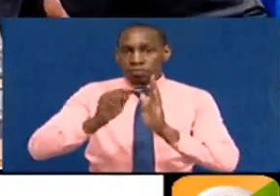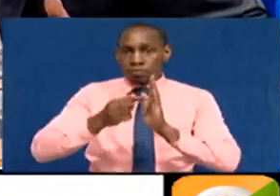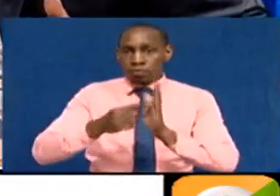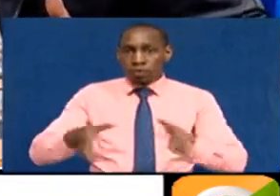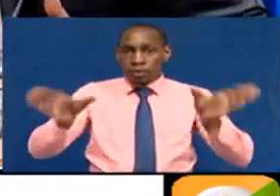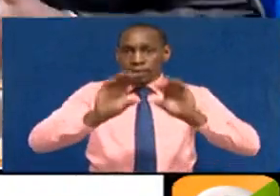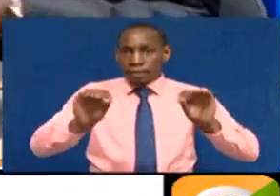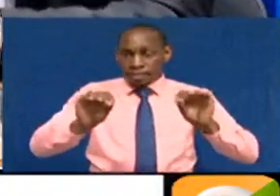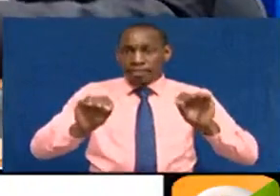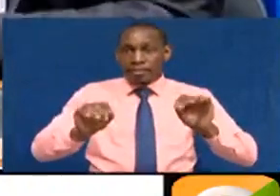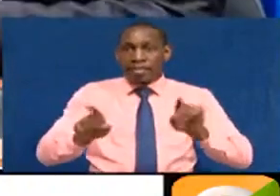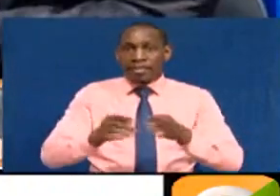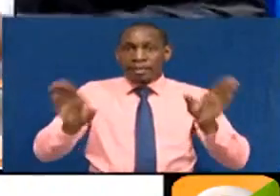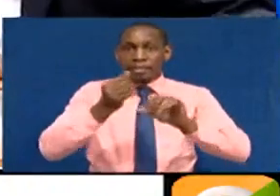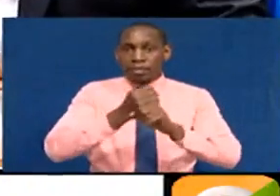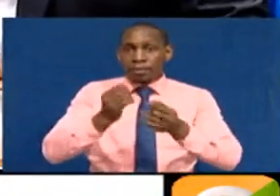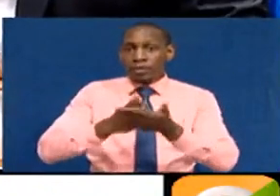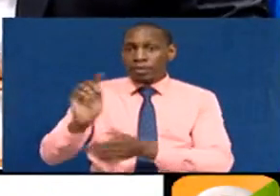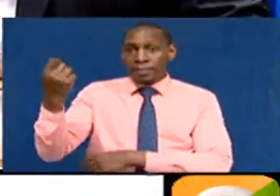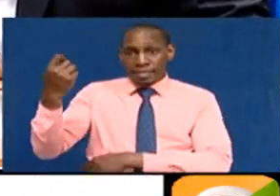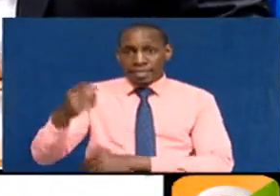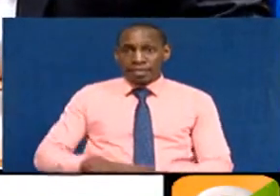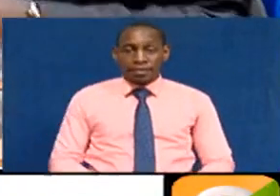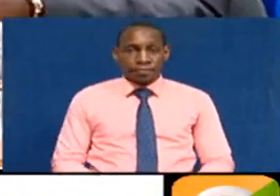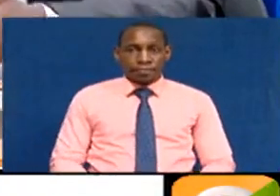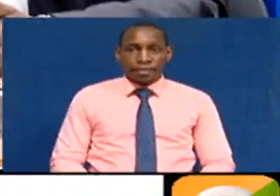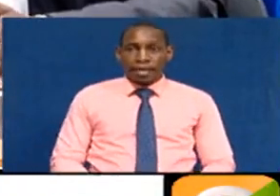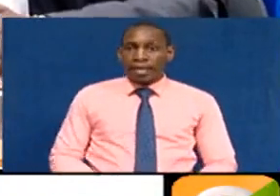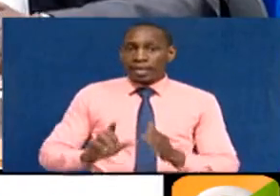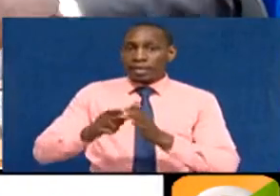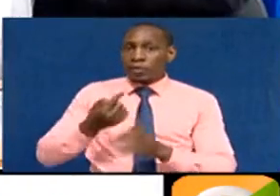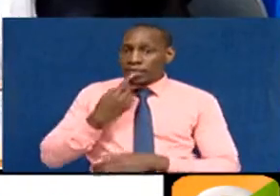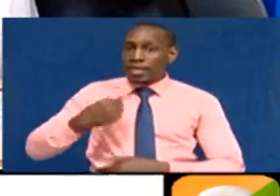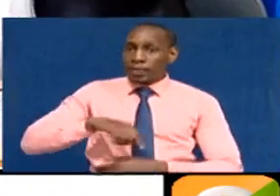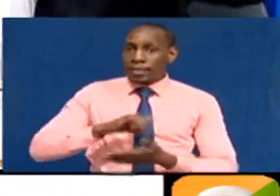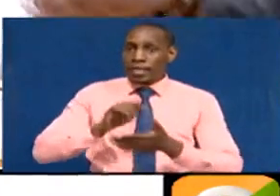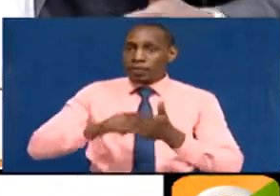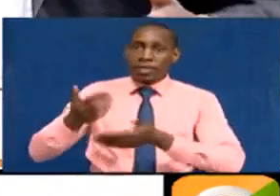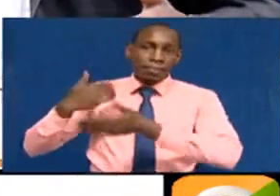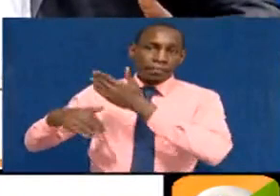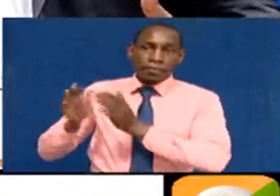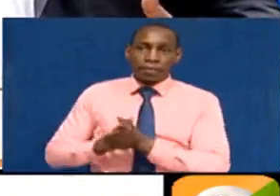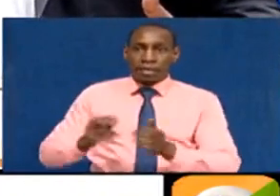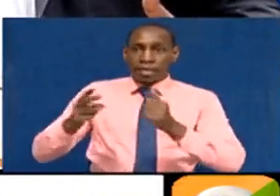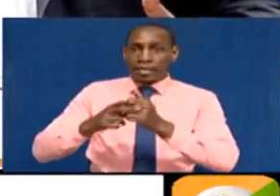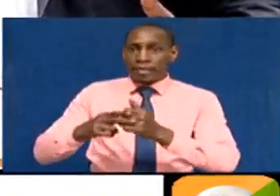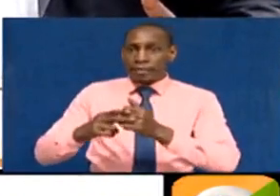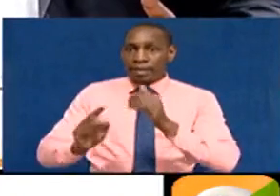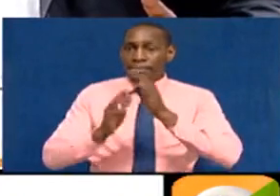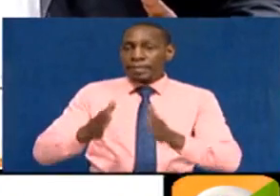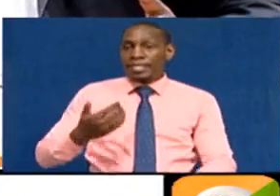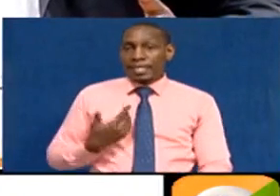budget. We look for itemized. And the budget is made by the executive. You know, the budget policy statement. When you're telling us, previously we had seven ministers